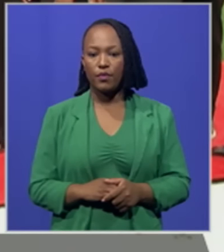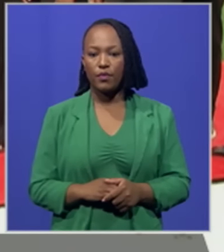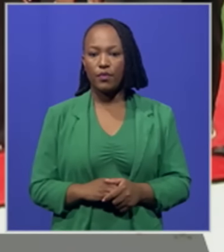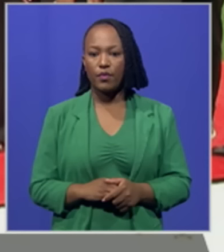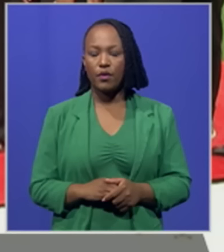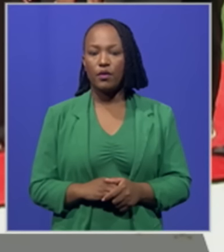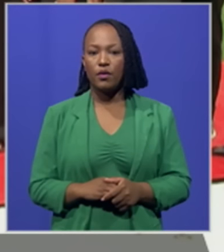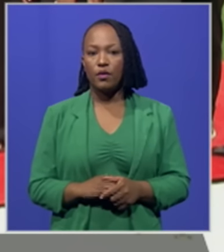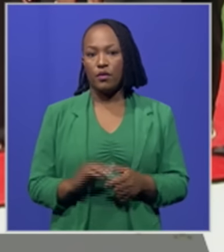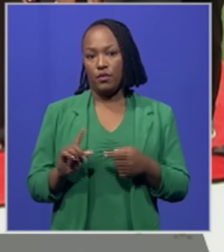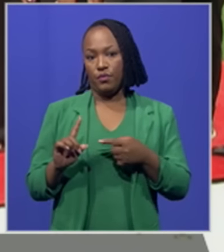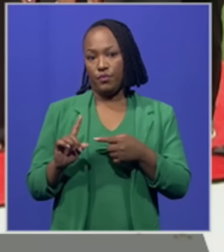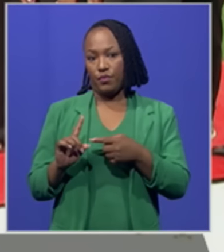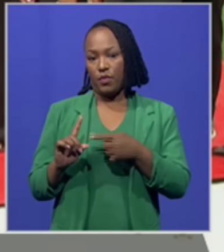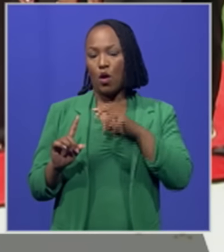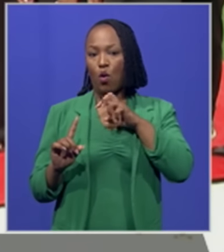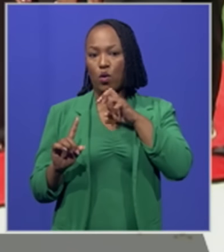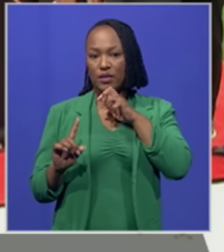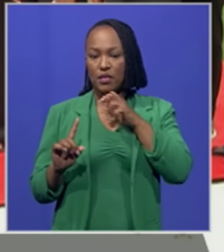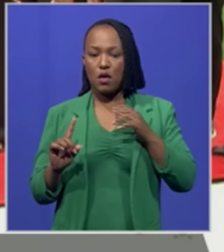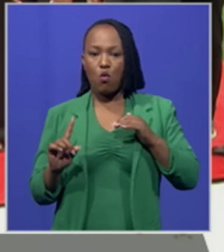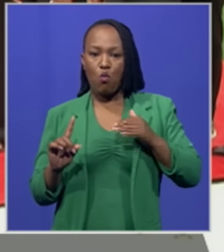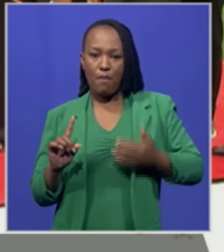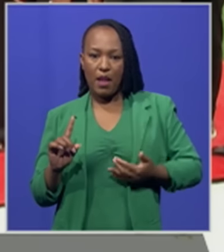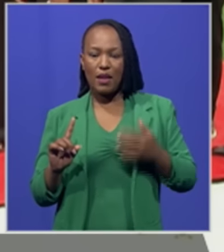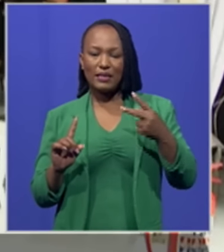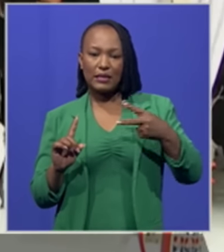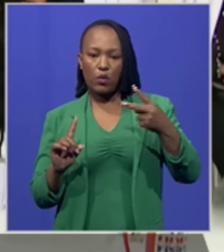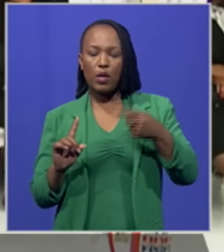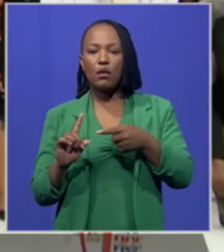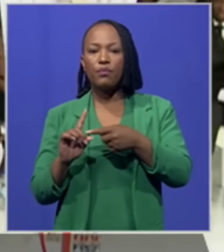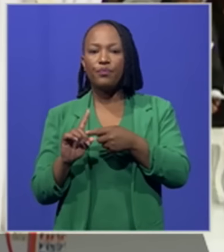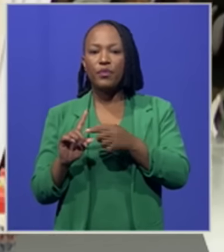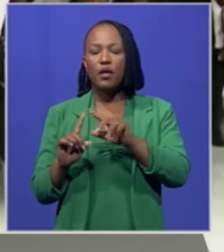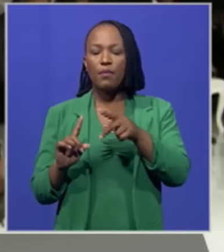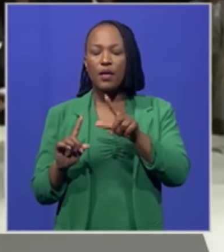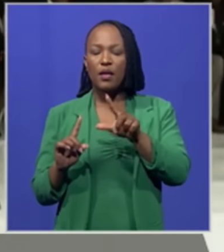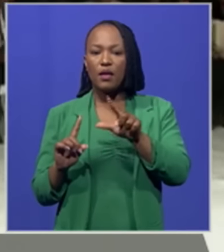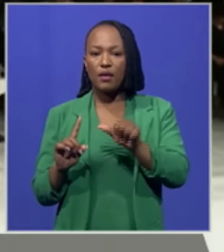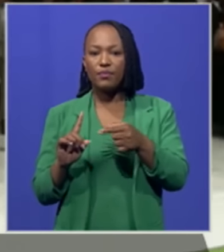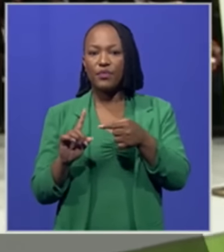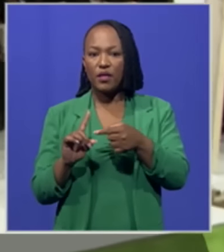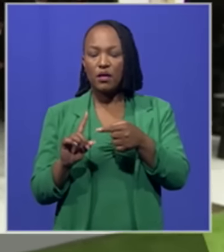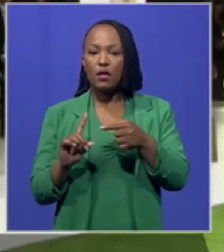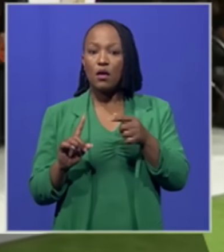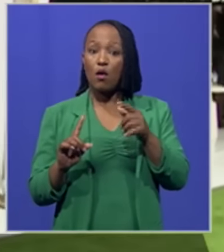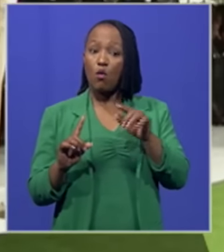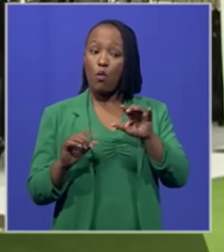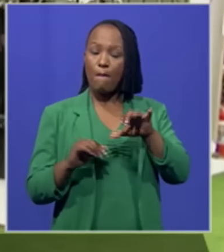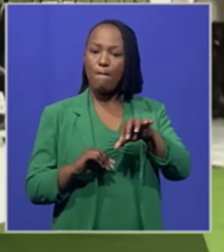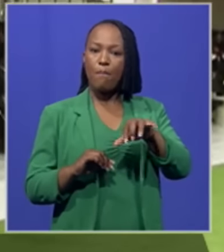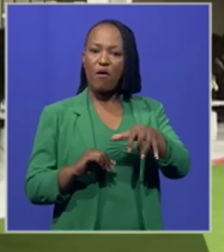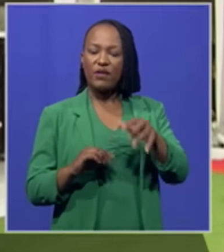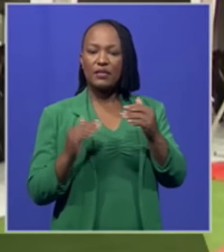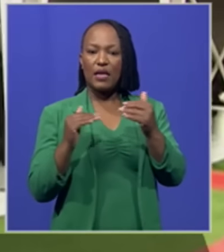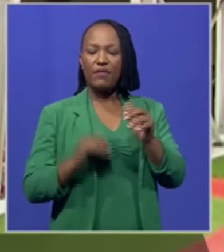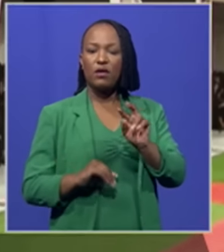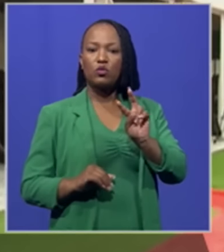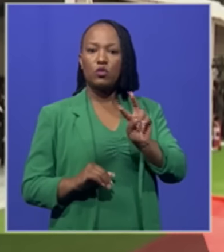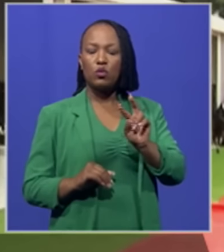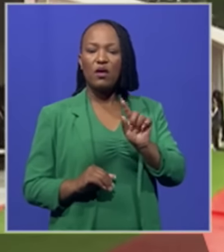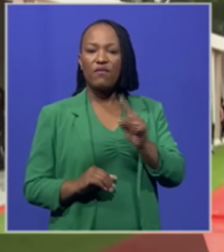Kgosi Philia Mwamitwa wa bobedi o tlhomphilwe ka poloko ya semmušo ya legoro la bobedi ya profense ebile kgoši ya mathomo ya bogoši